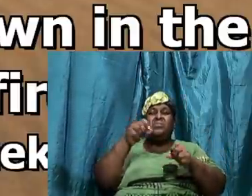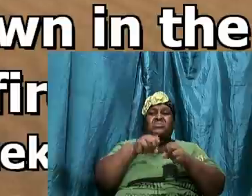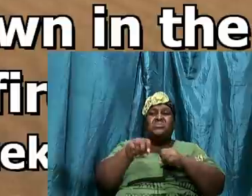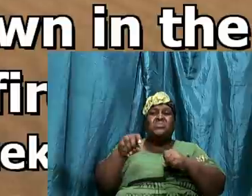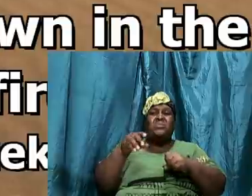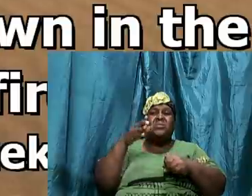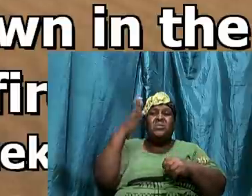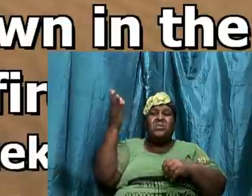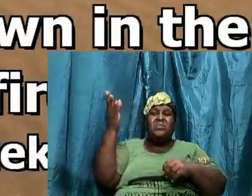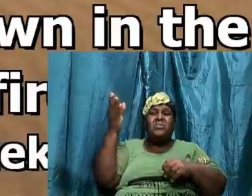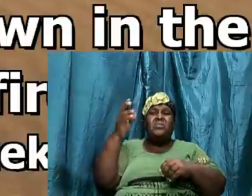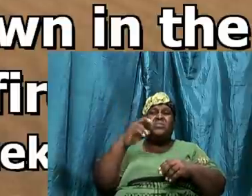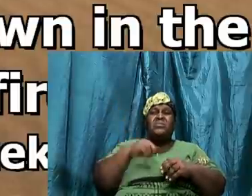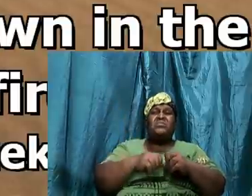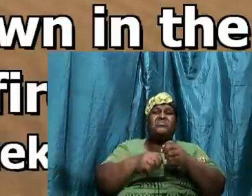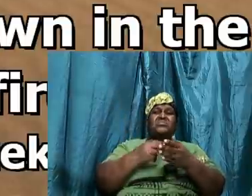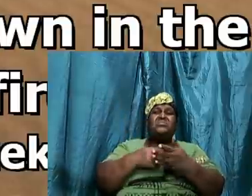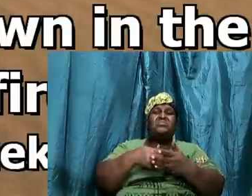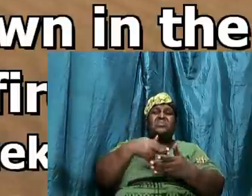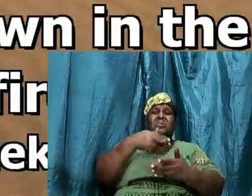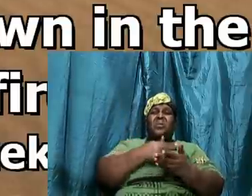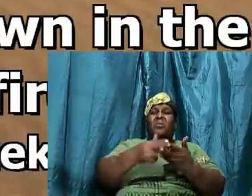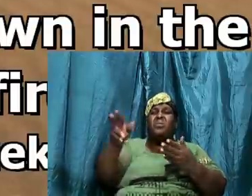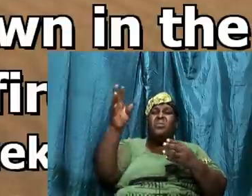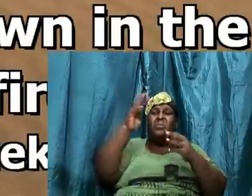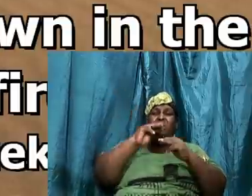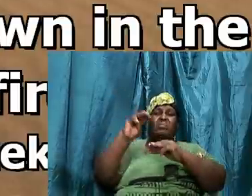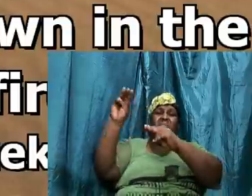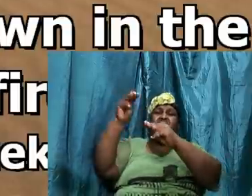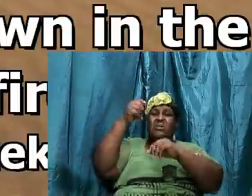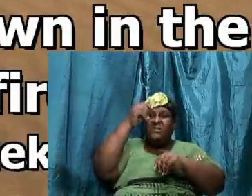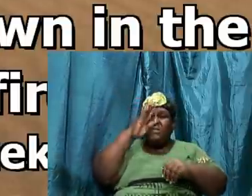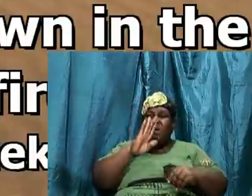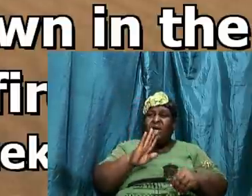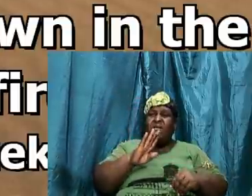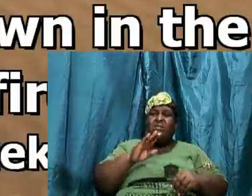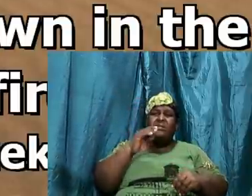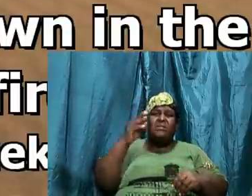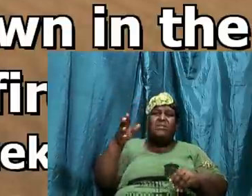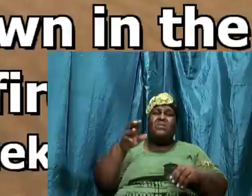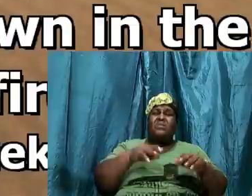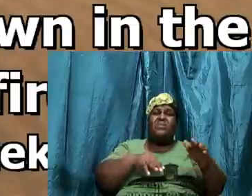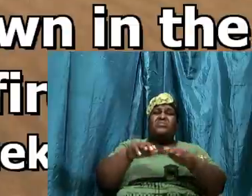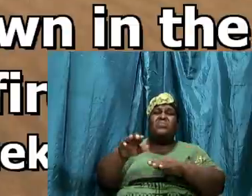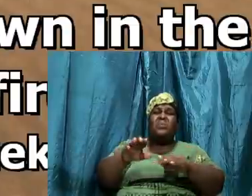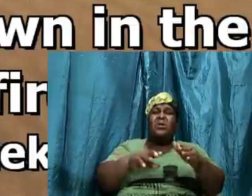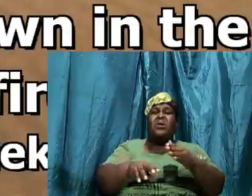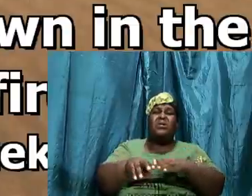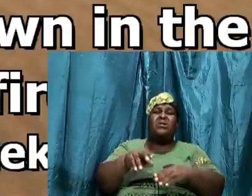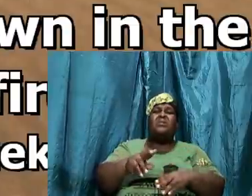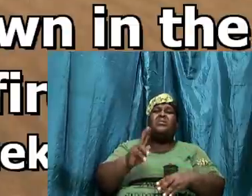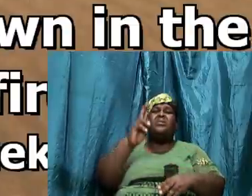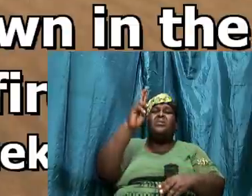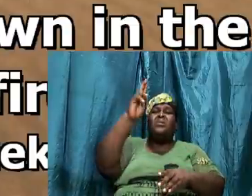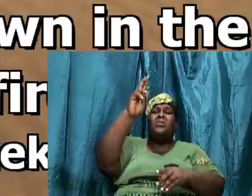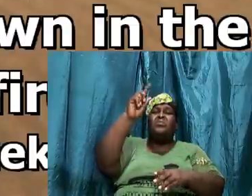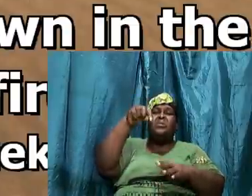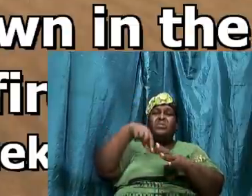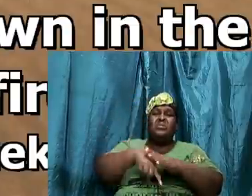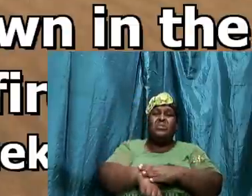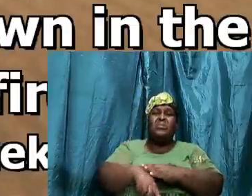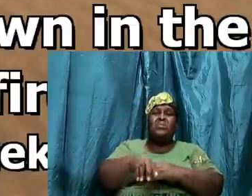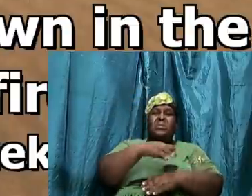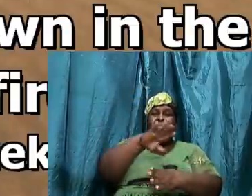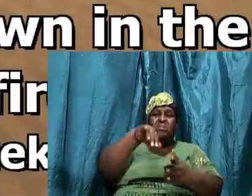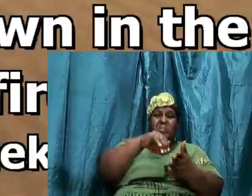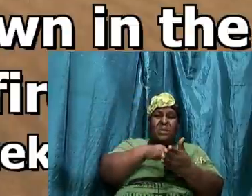Thou was upon the holy mountain of God. Thou hast walked up and down in the midst of the stone of fire.